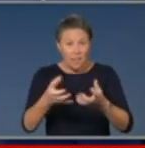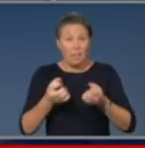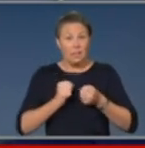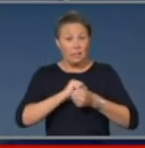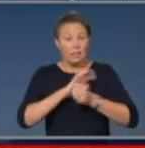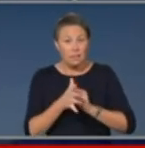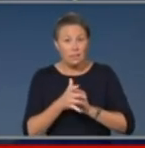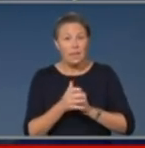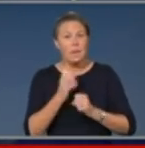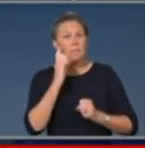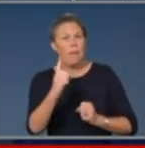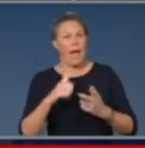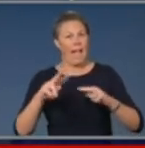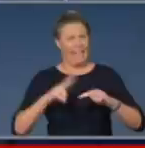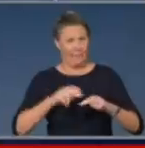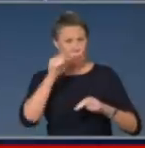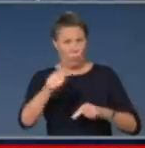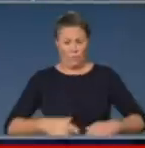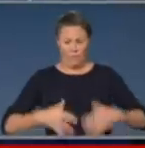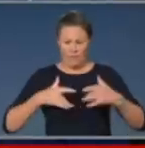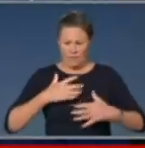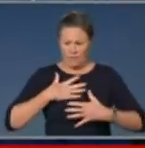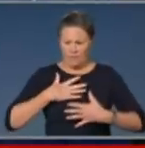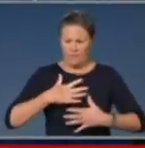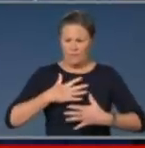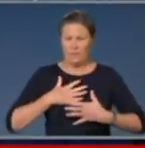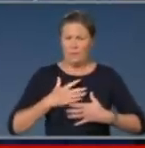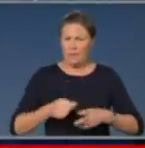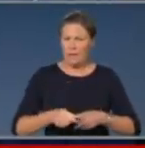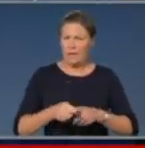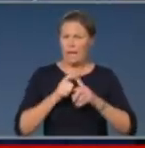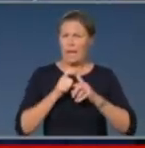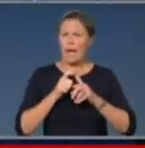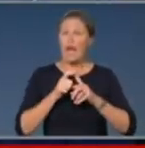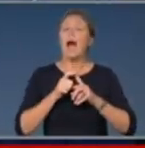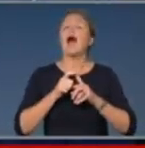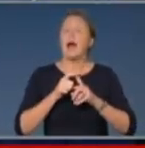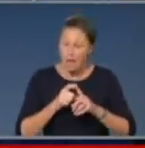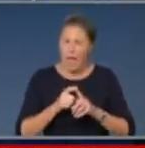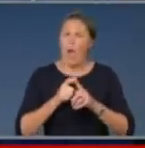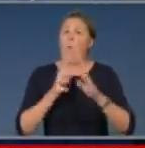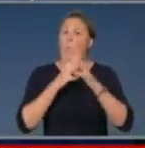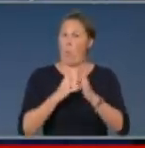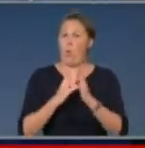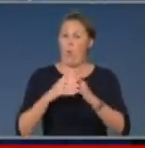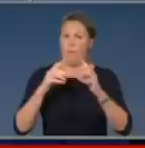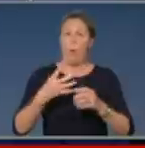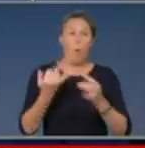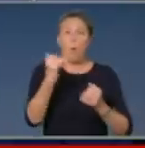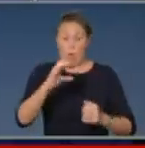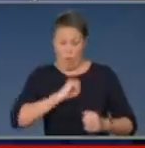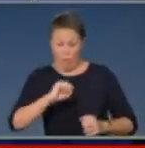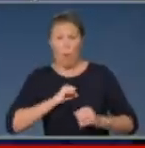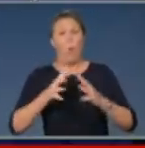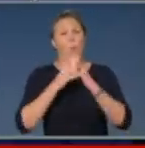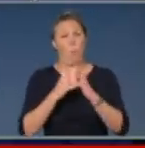respiratory symptoms, then it is at best a measure that prevents you transferring it to others. It's